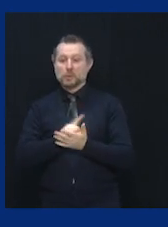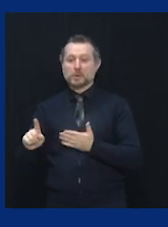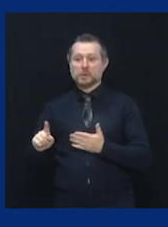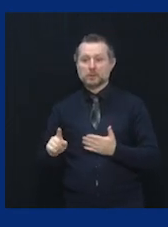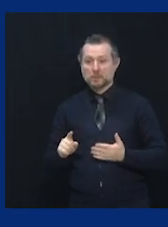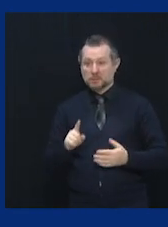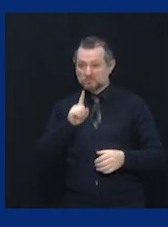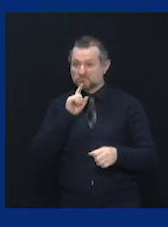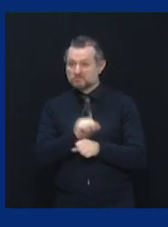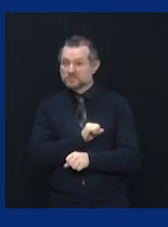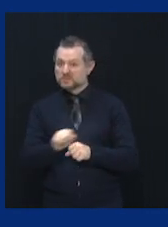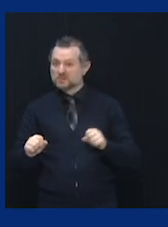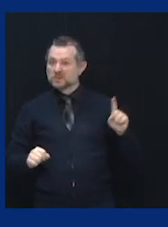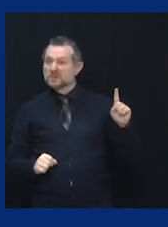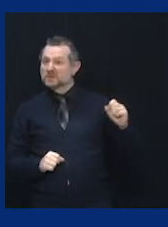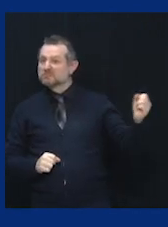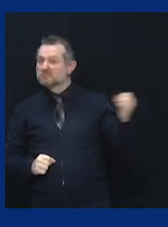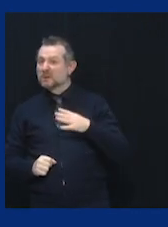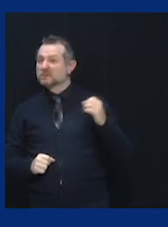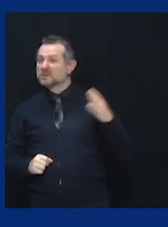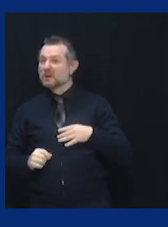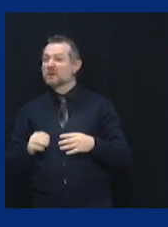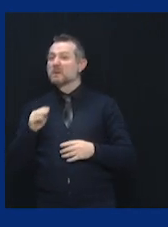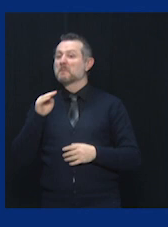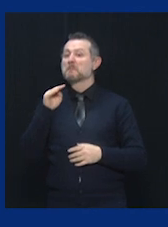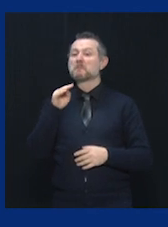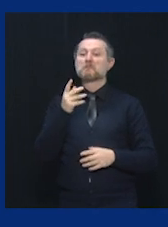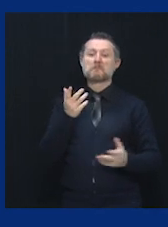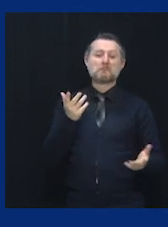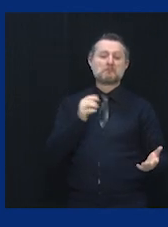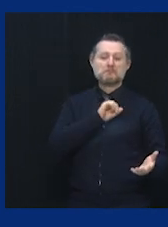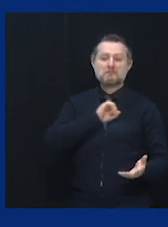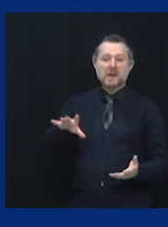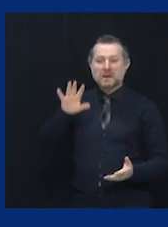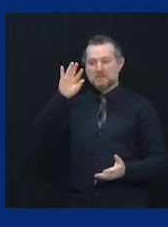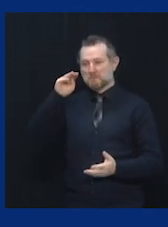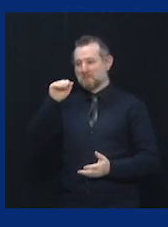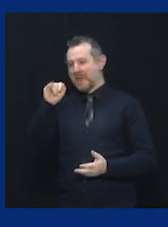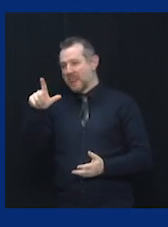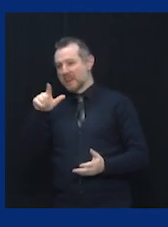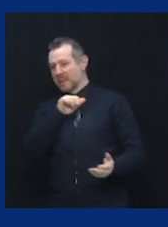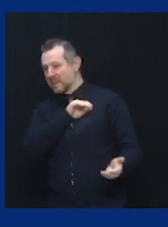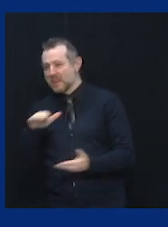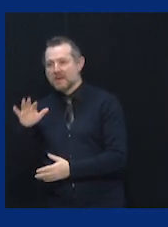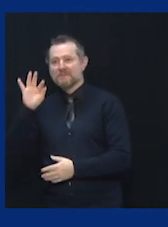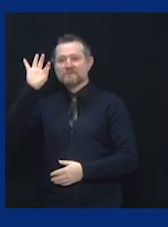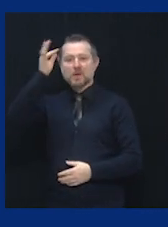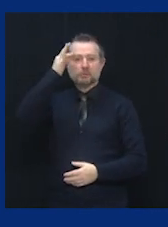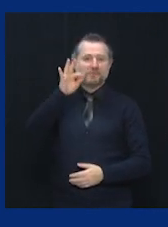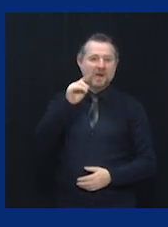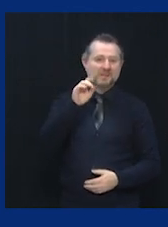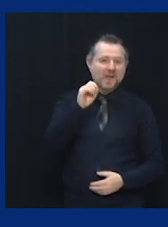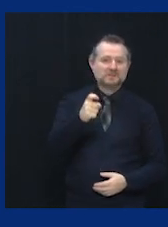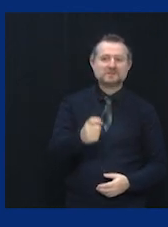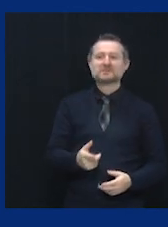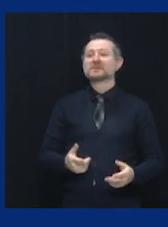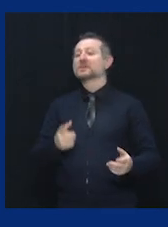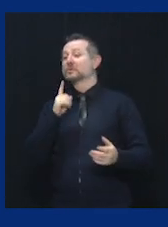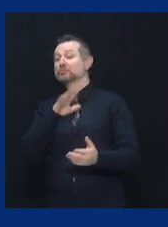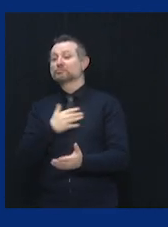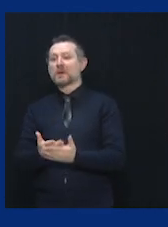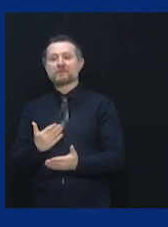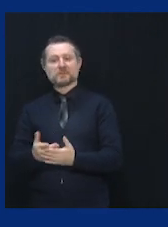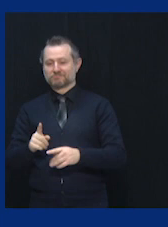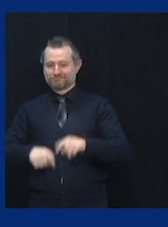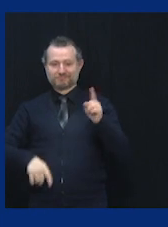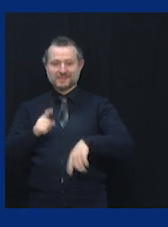delivered, it's mailed, FedEx, etc. So it arrives at different times. We have told the